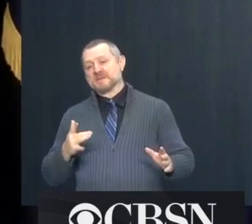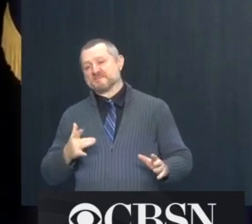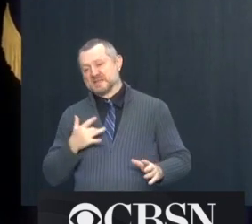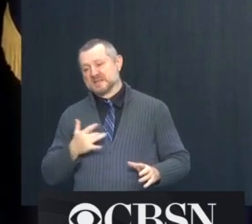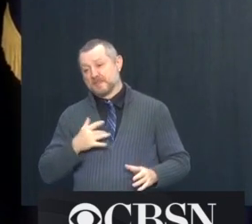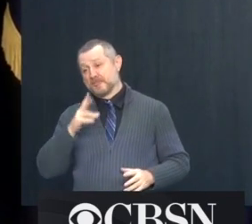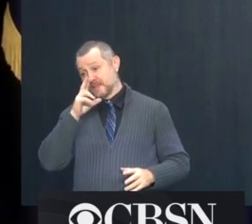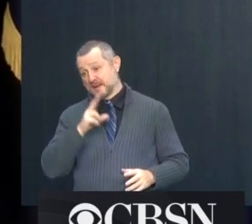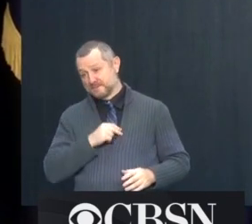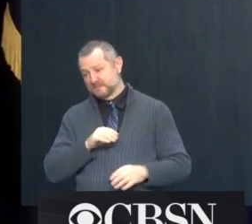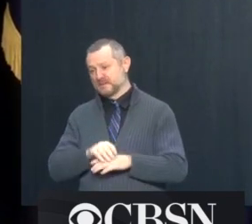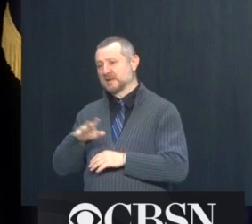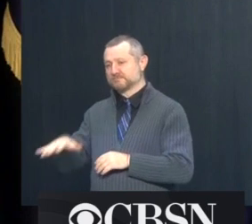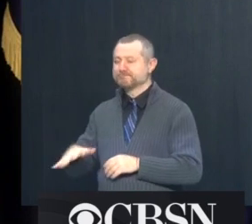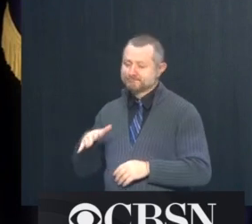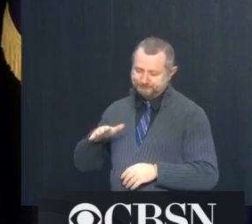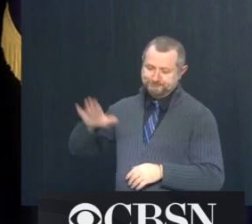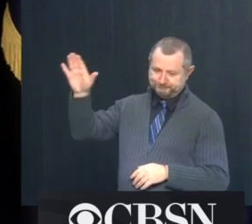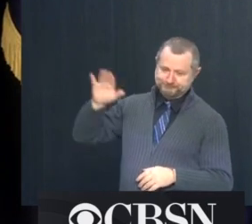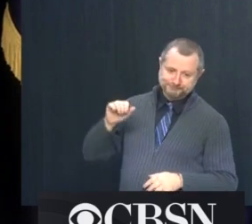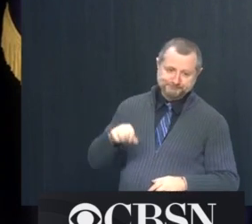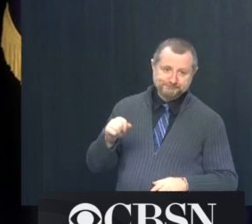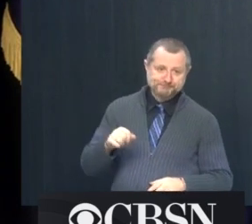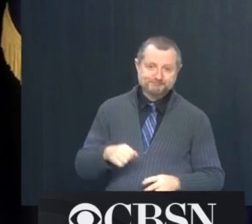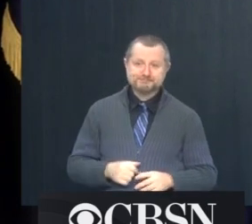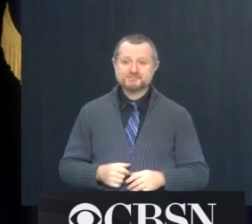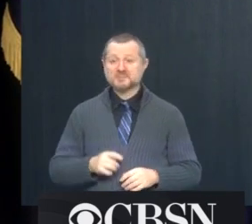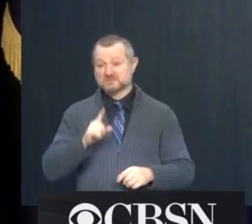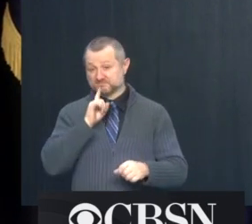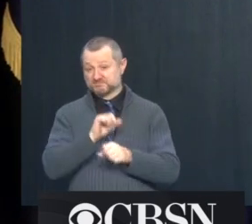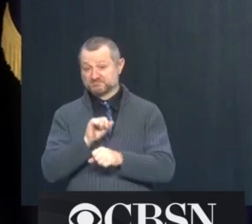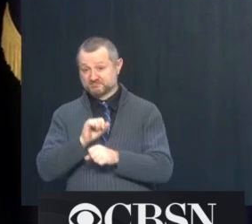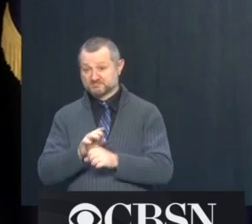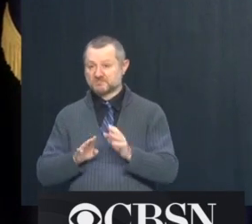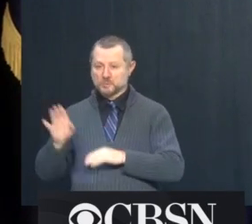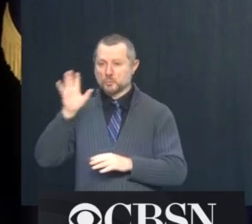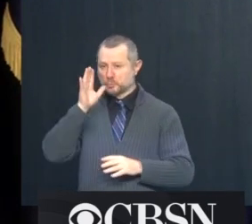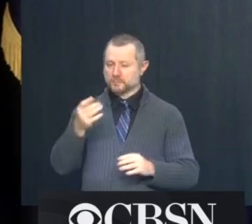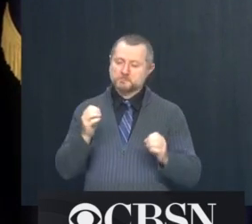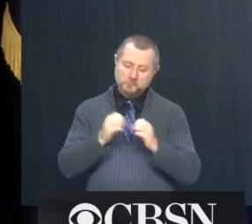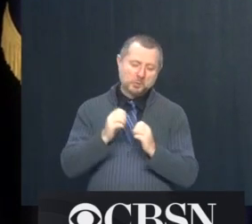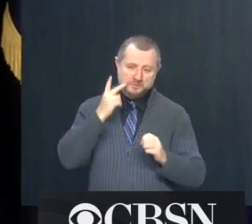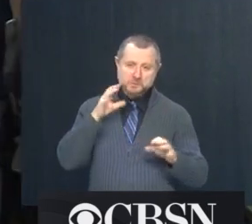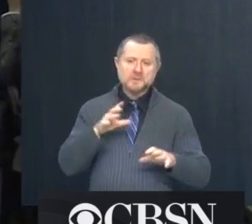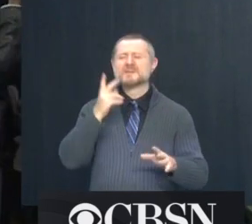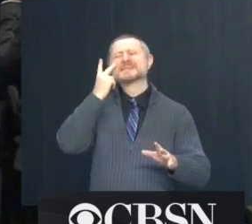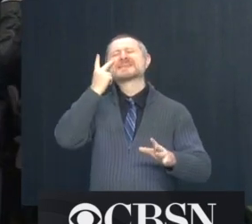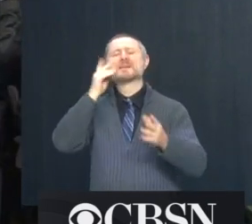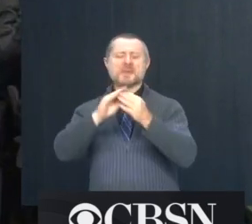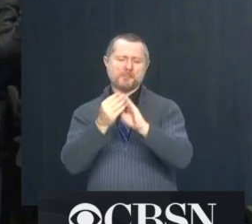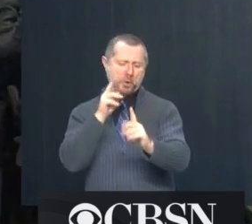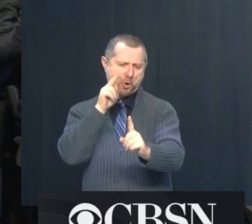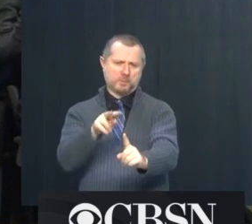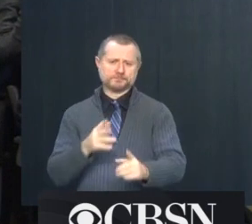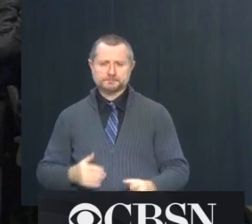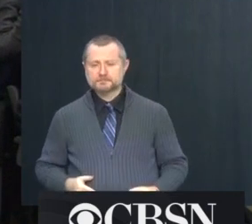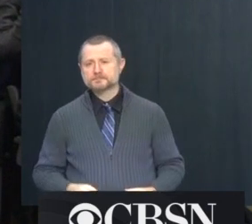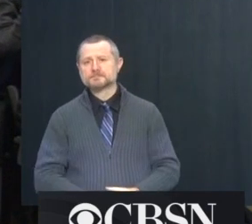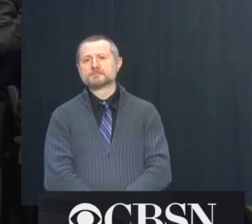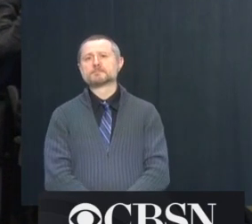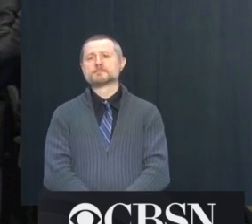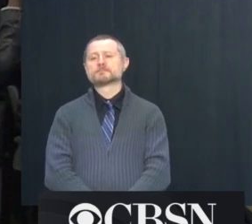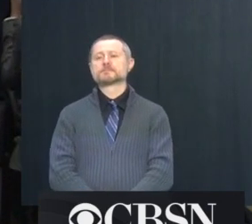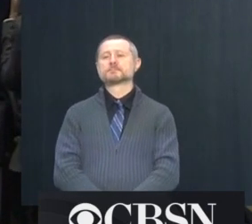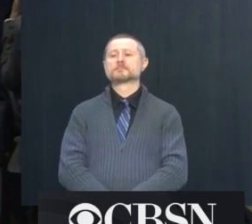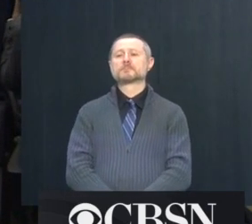to be big and it hasn't come in yet. If that's the case, yes, but we have to see what the numbers are. Let's do someone